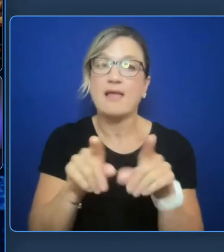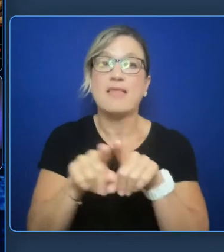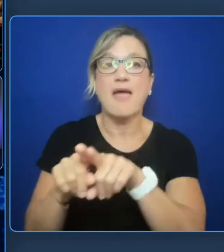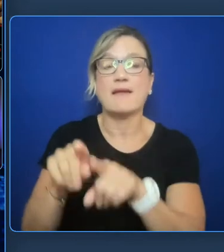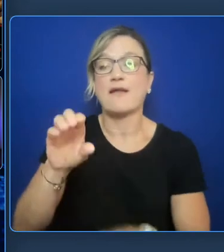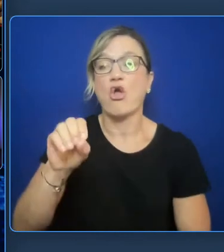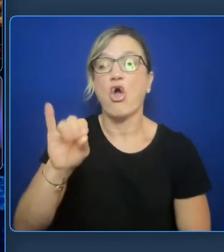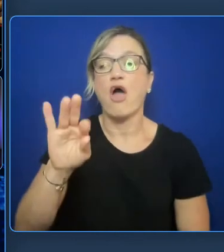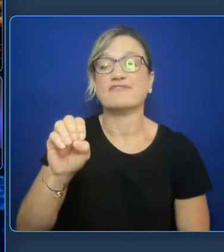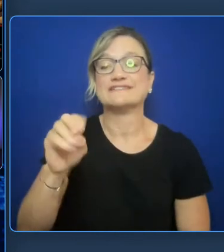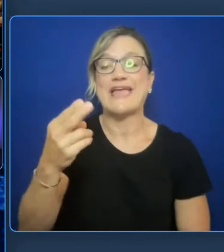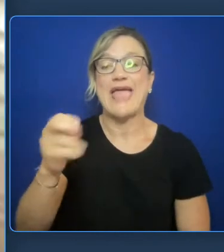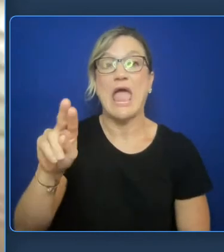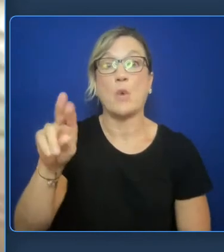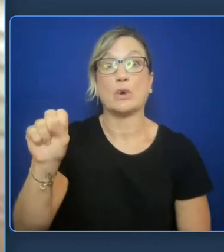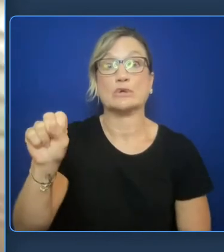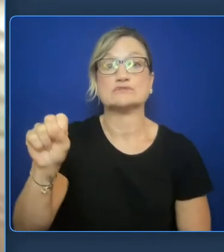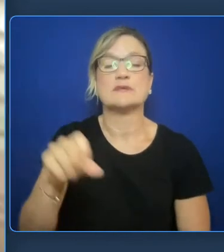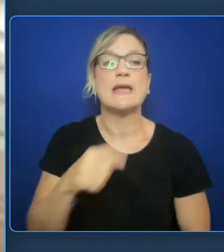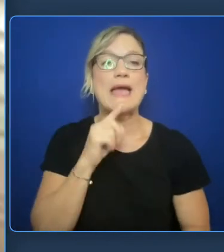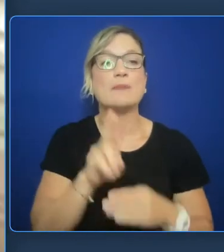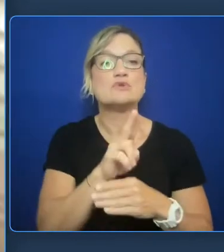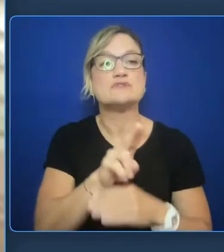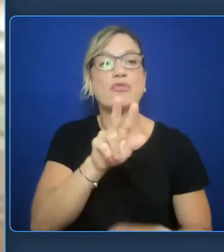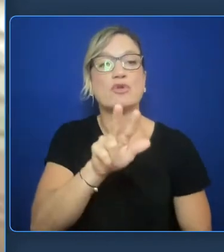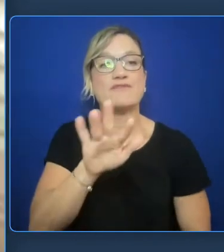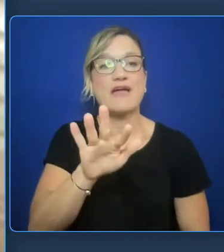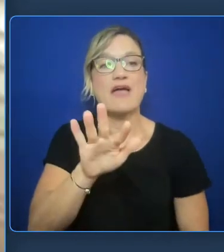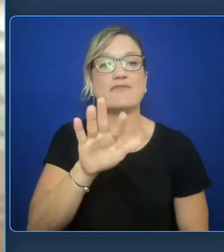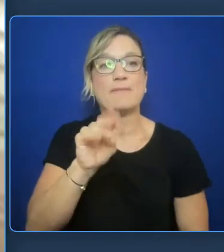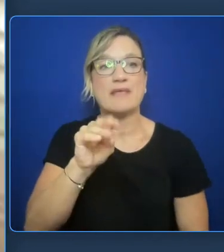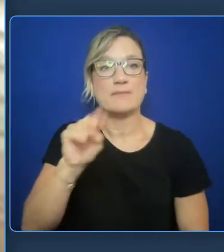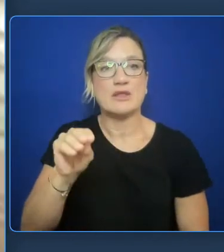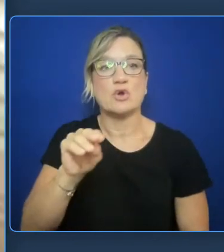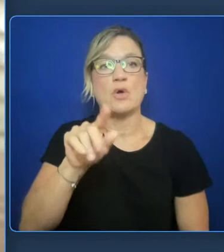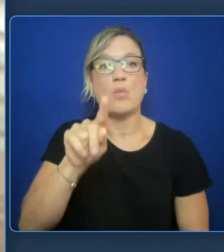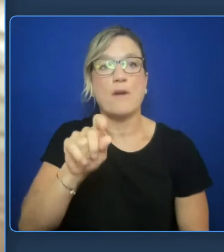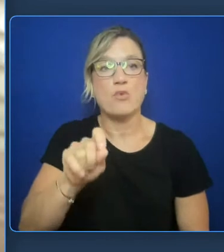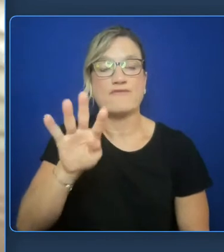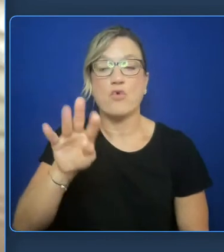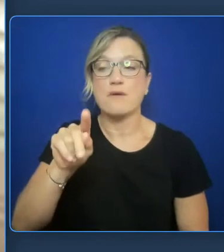Alex? So I'm using a 35mm 1.4 prime.